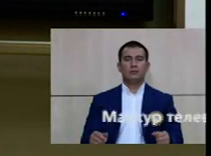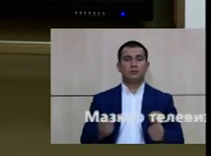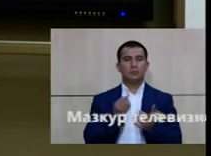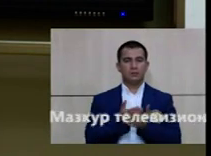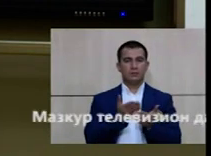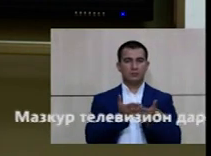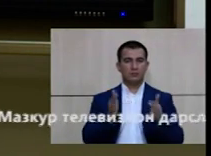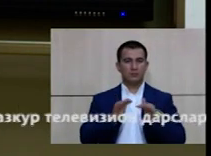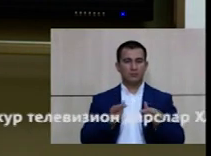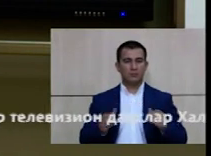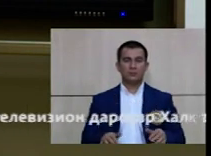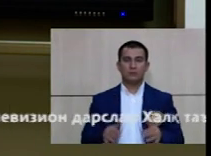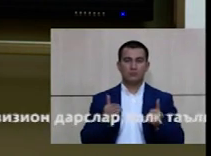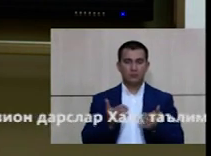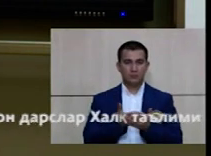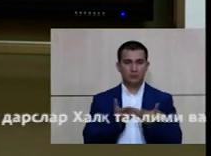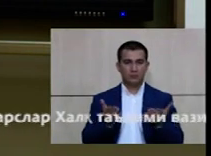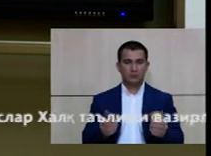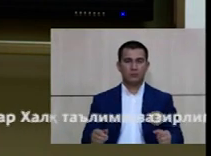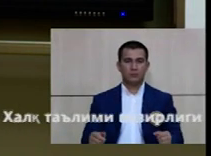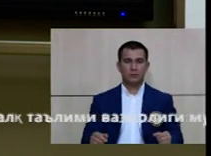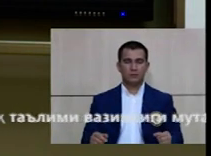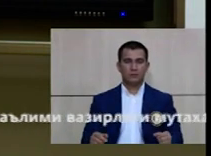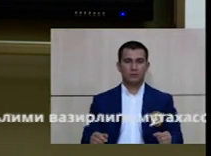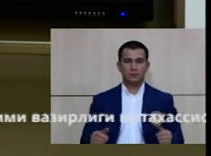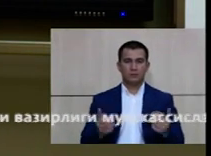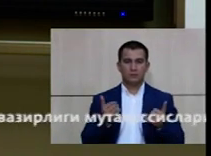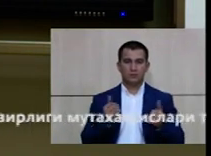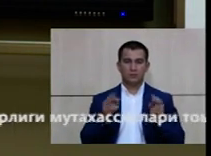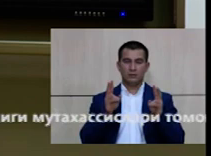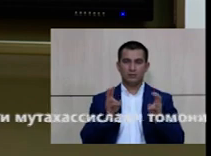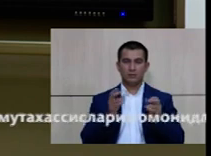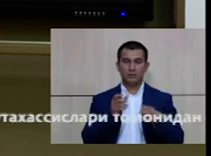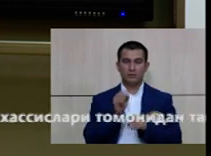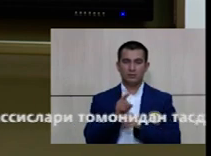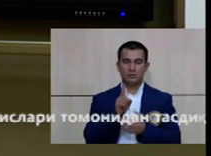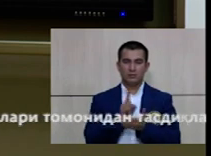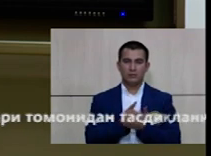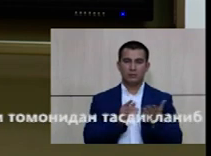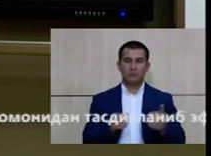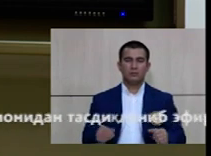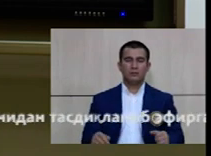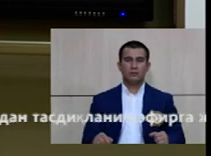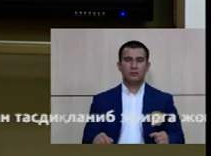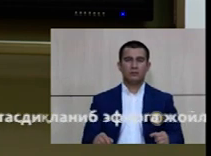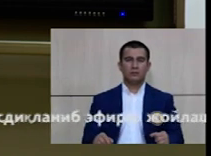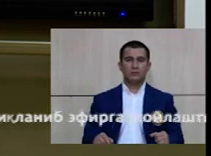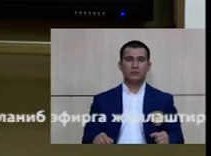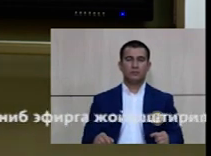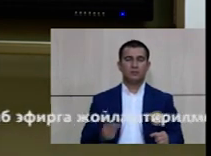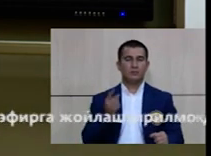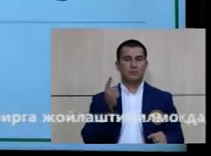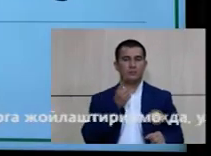Aziz o'quvchilar, mana endi bugungi topshiriqni yozib oling.